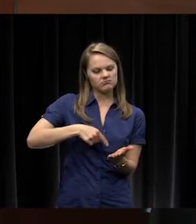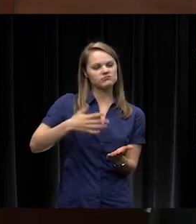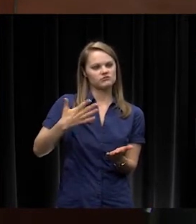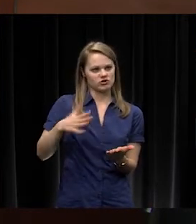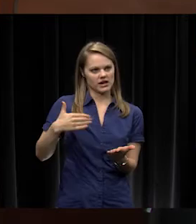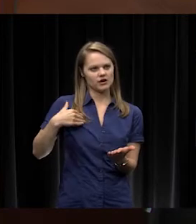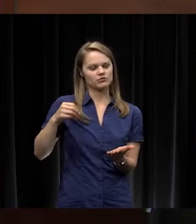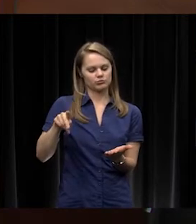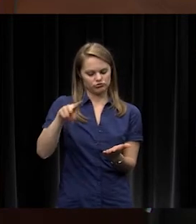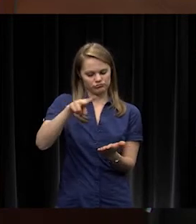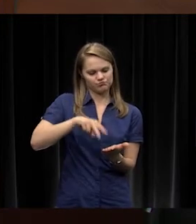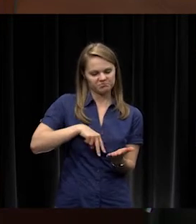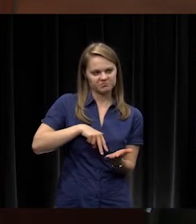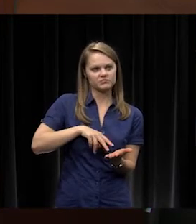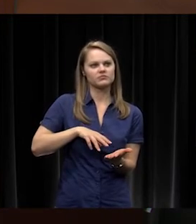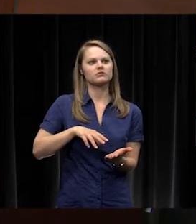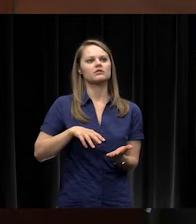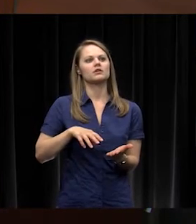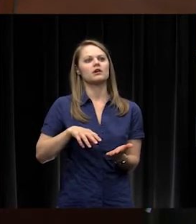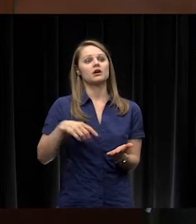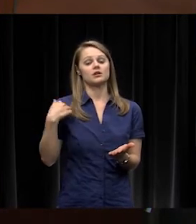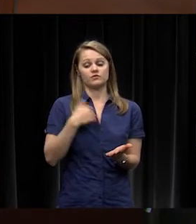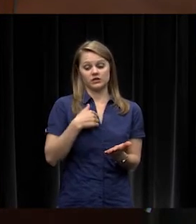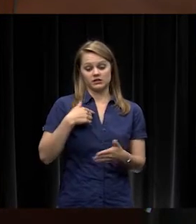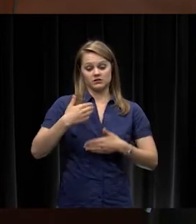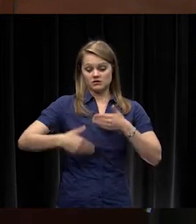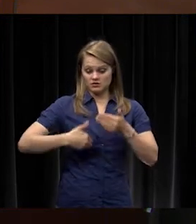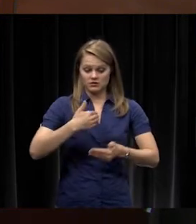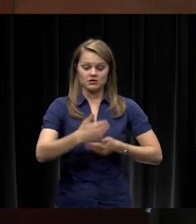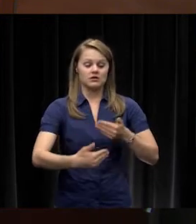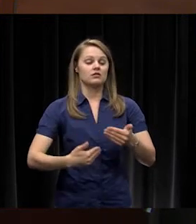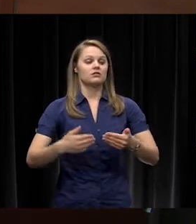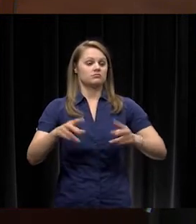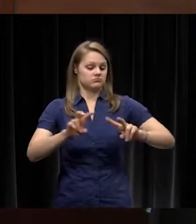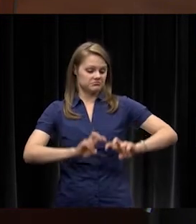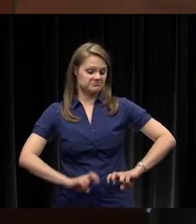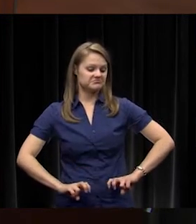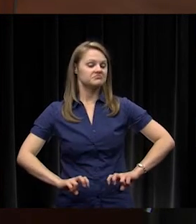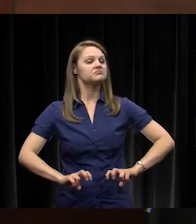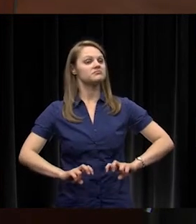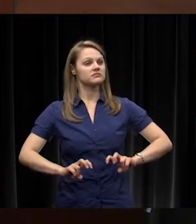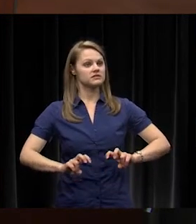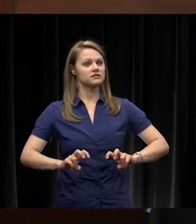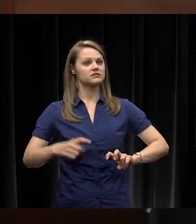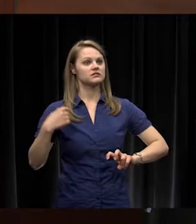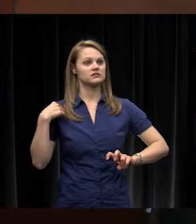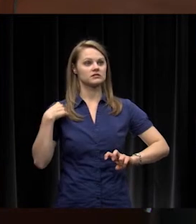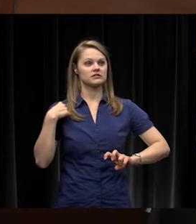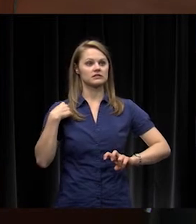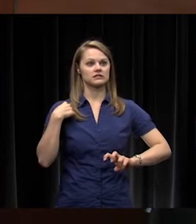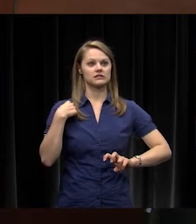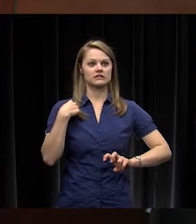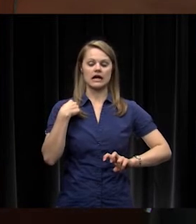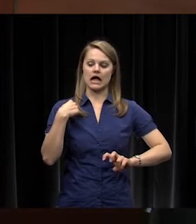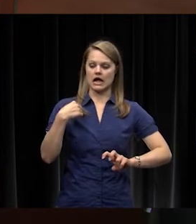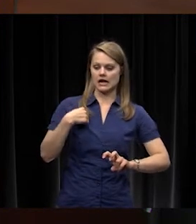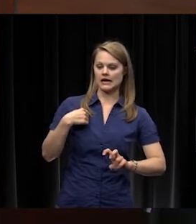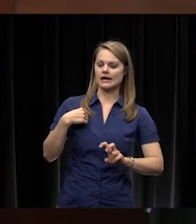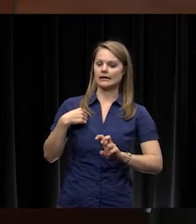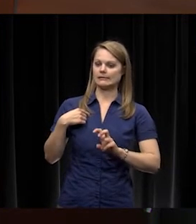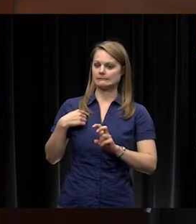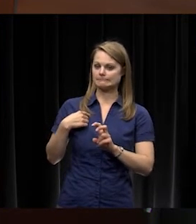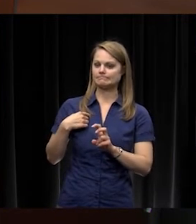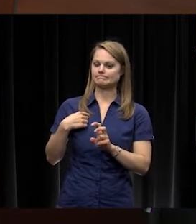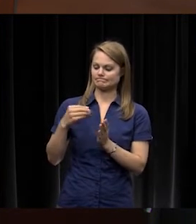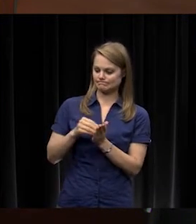and you've had an opportunity to take a look at this. As we've gone through this, absolutely took the request as much as I could from each one of you and tried